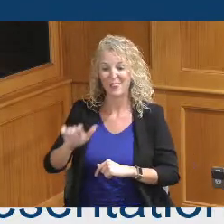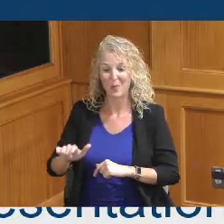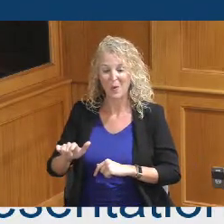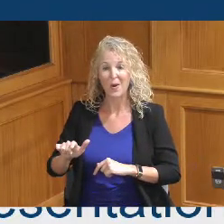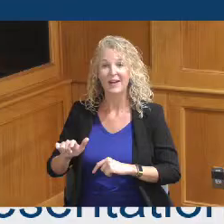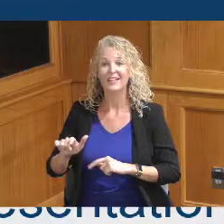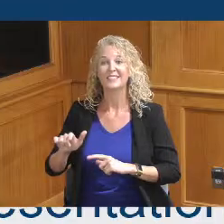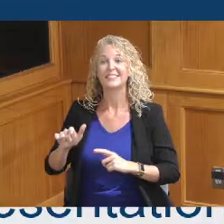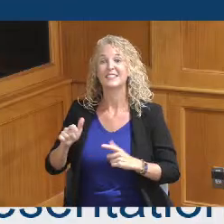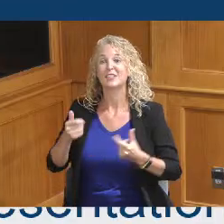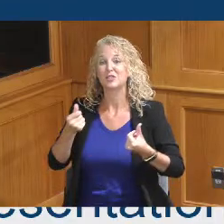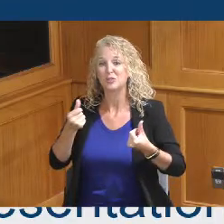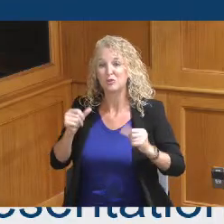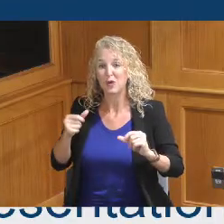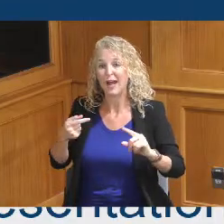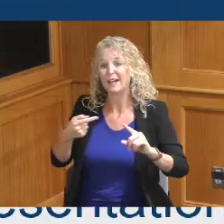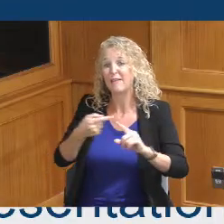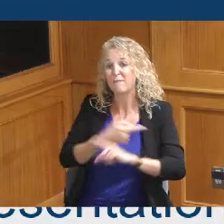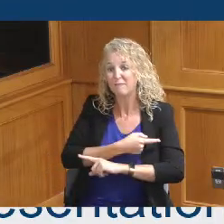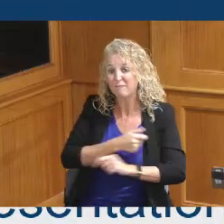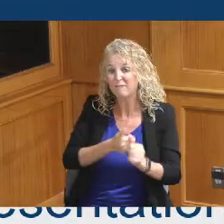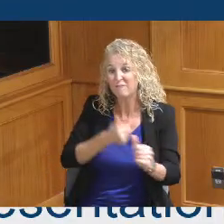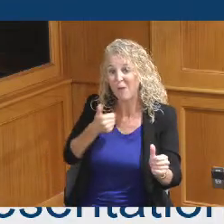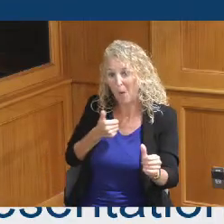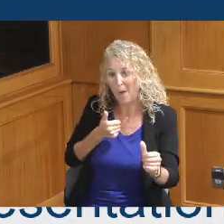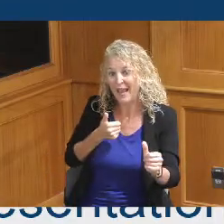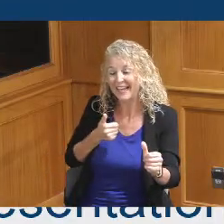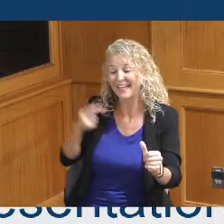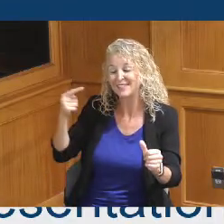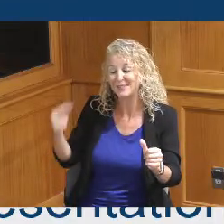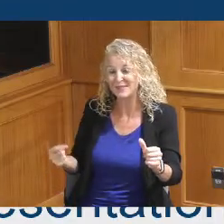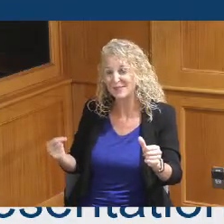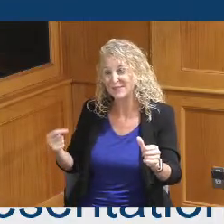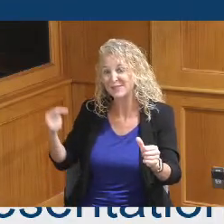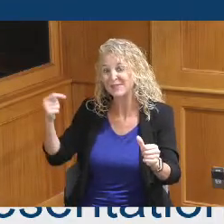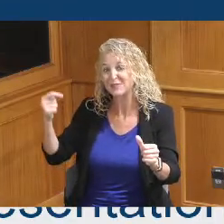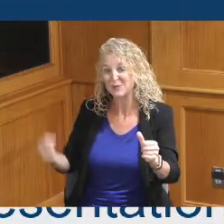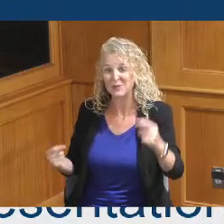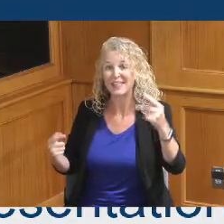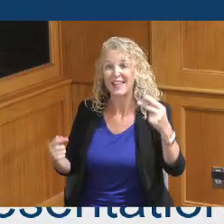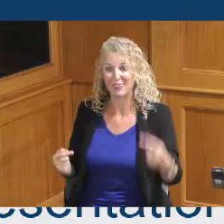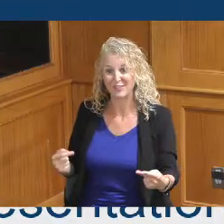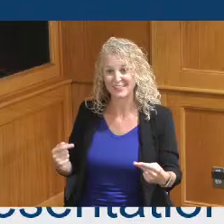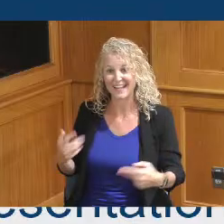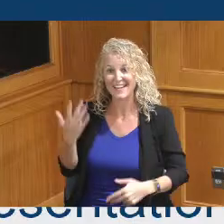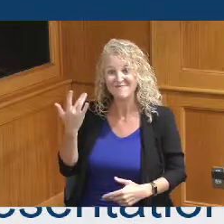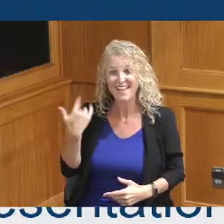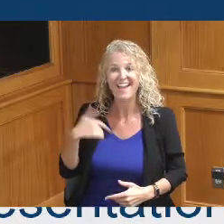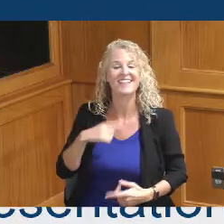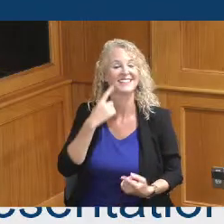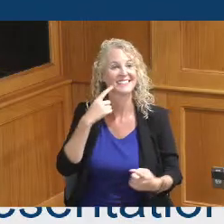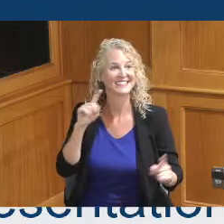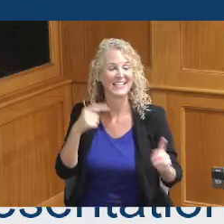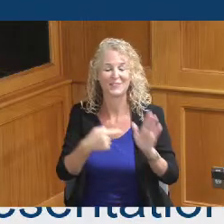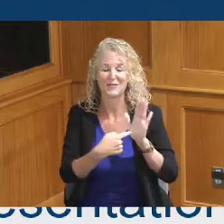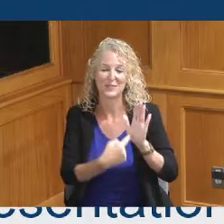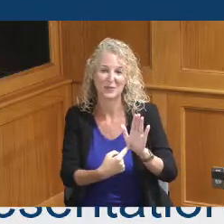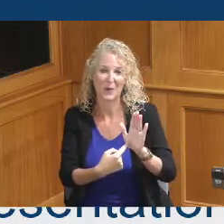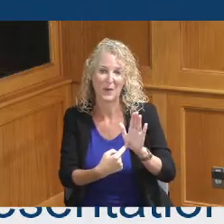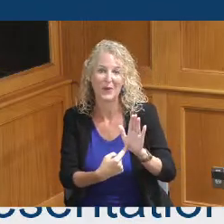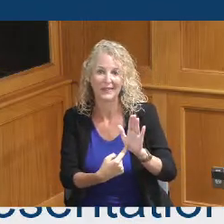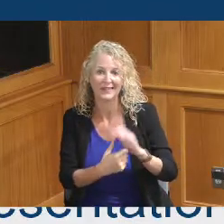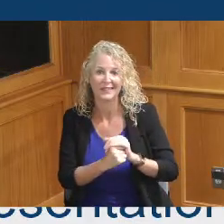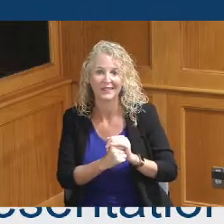the representation on Tuesdays and Thursdays sometimes. So we know that it's been successful. And to give you an idea of exactly how successful this program has